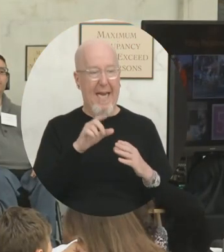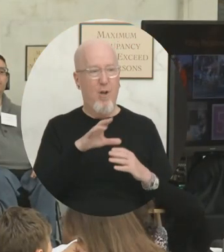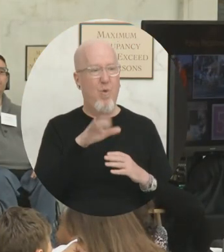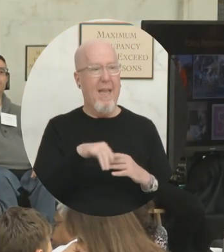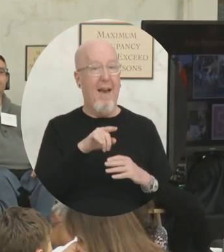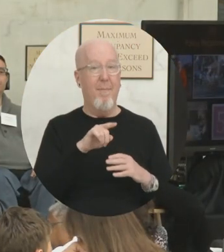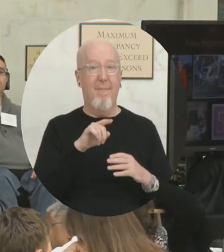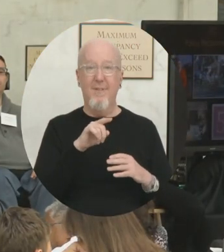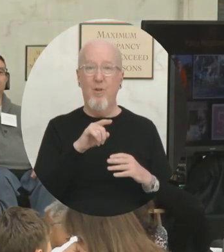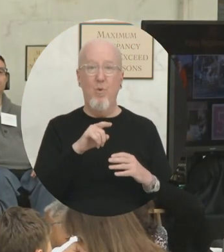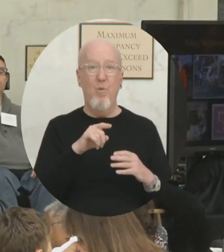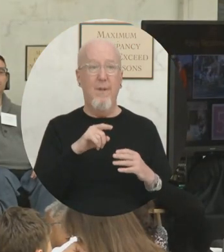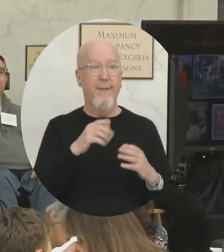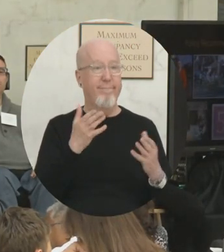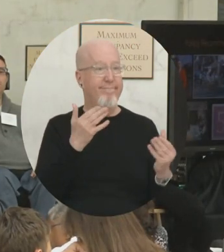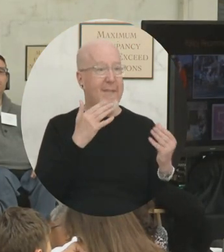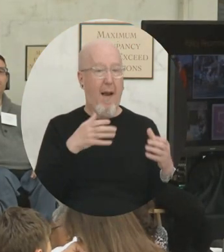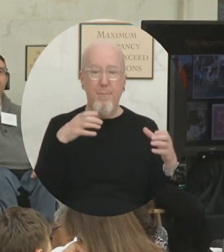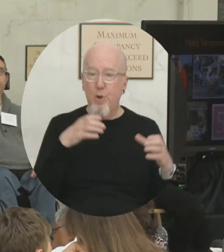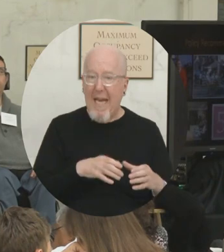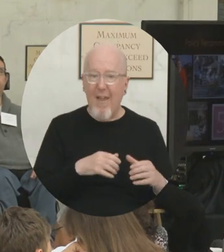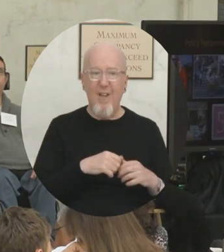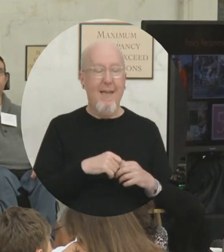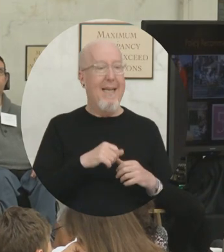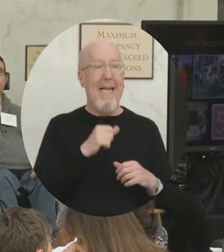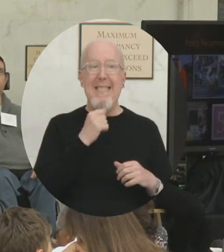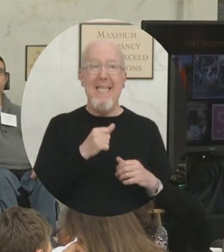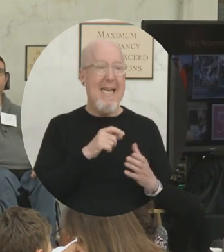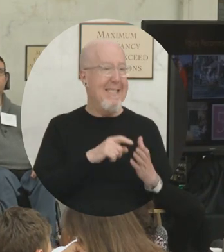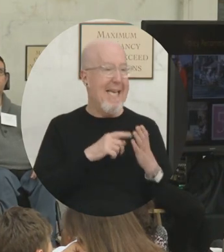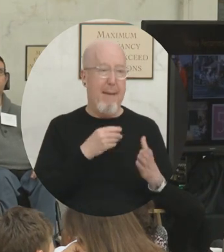working together. It doesn't take money. It takes heart.